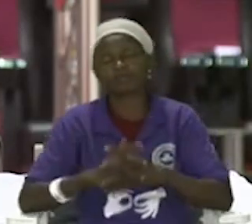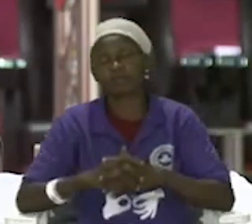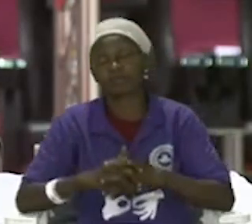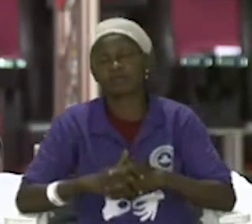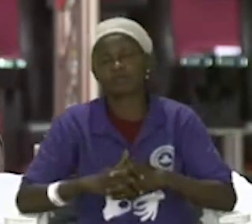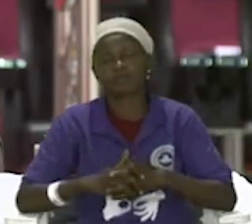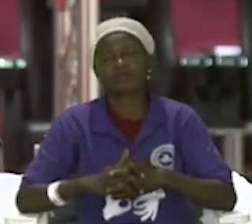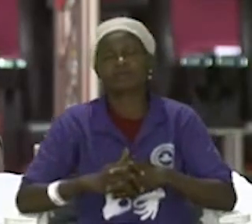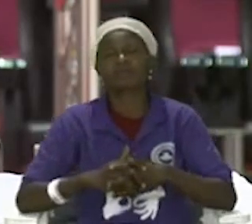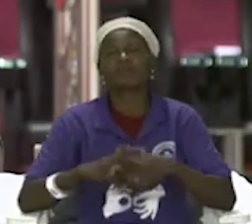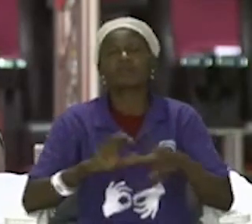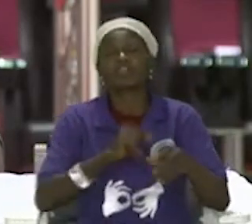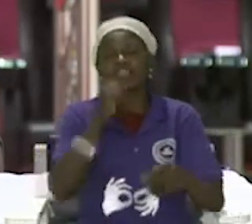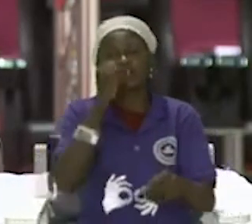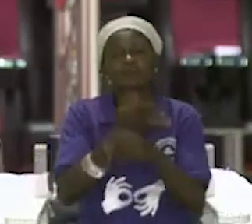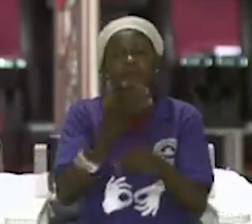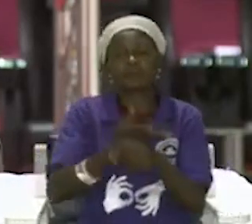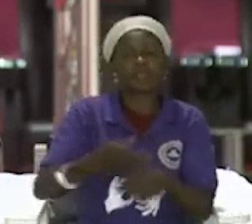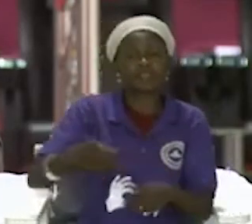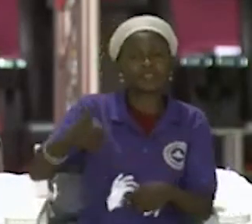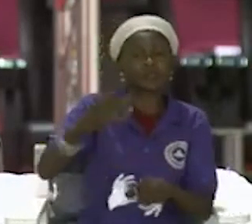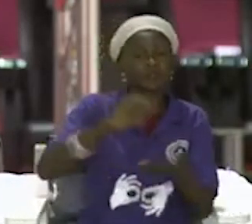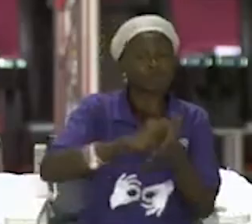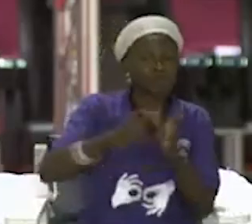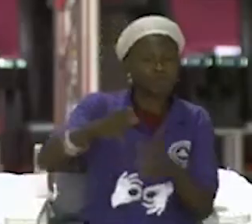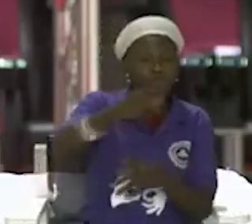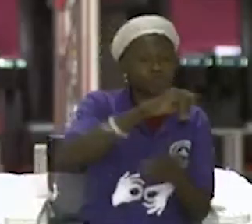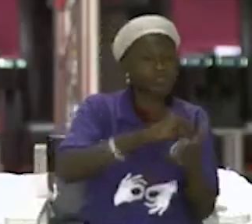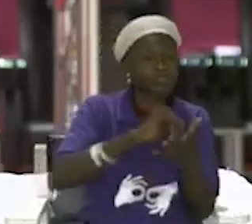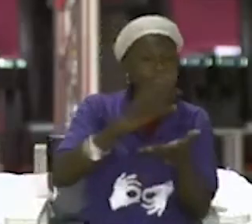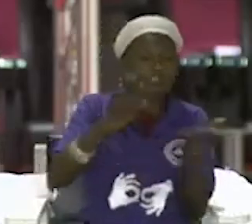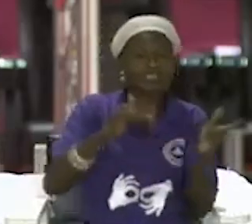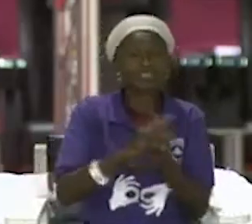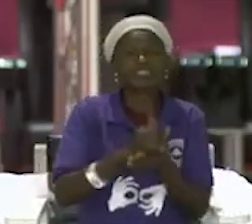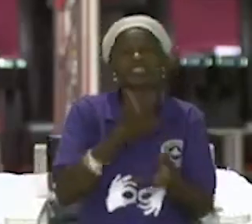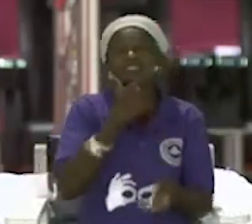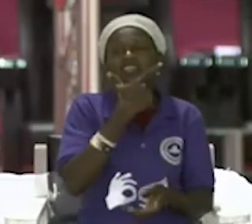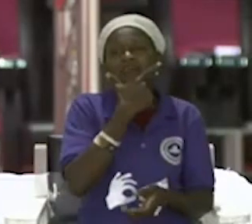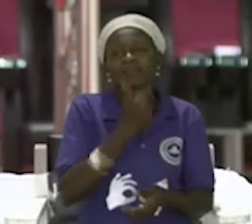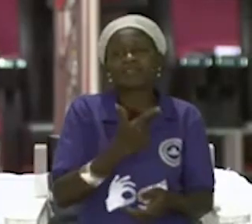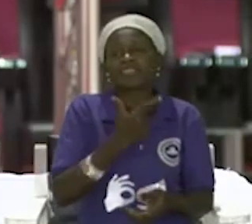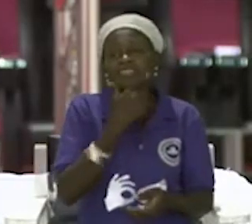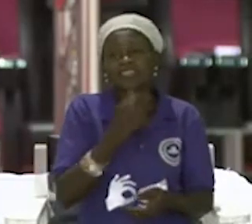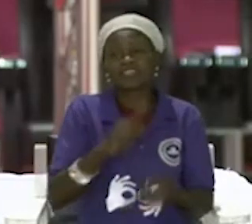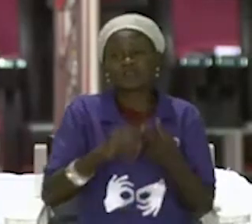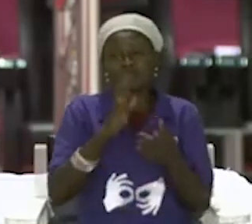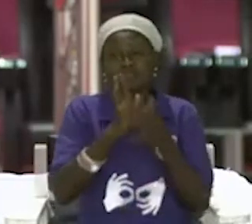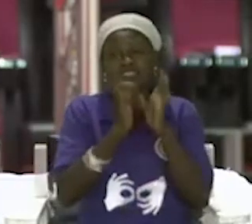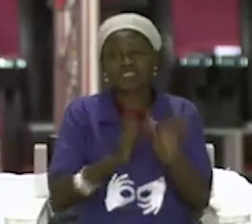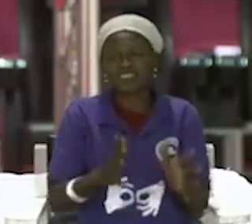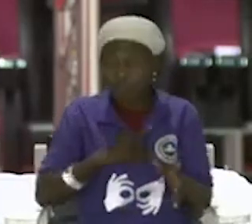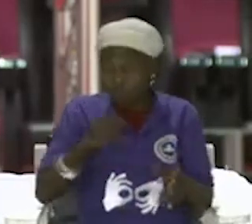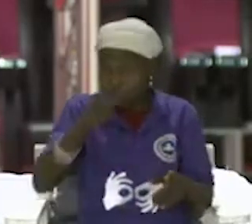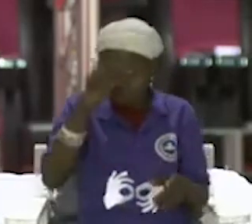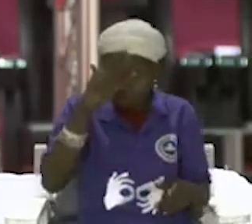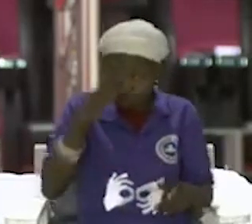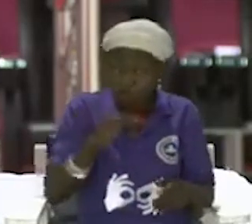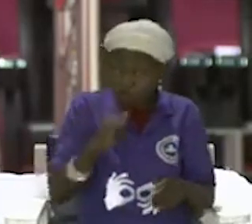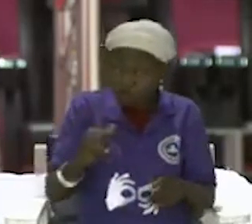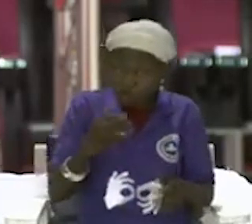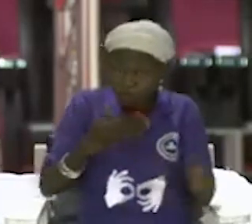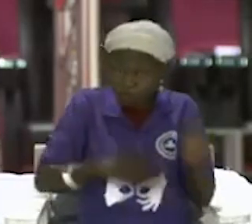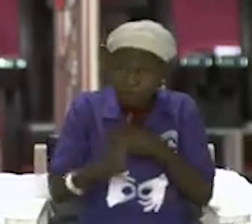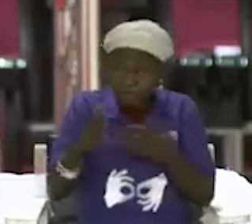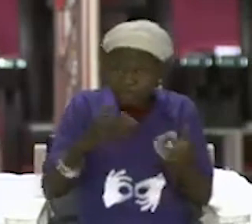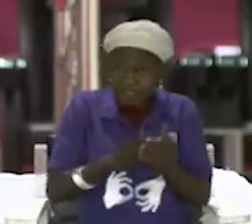So I'm appealing to those of you who might be here, who have been pretending to be a Christian, and you are not yet really,